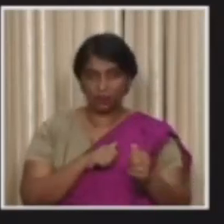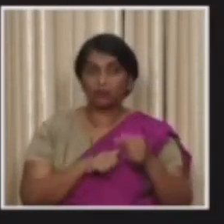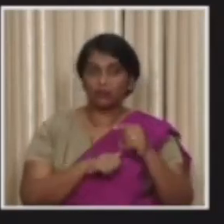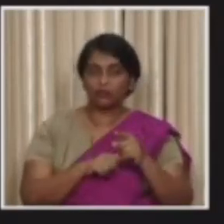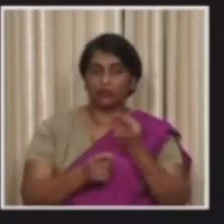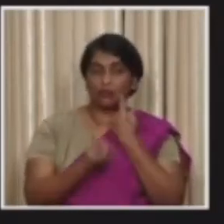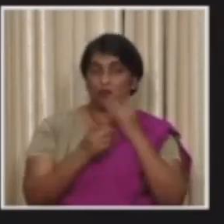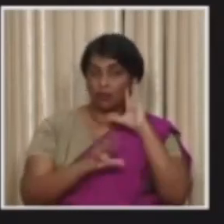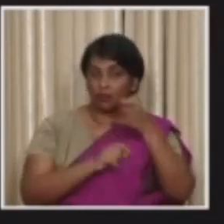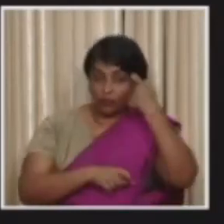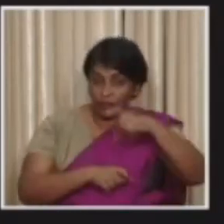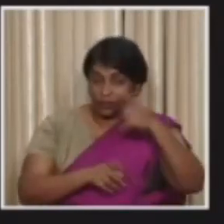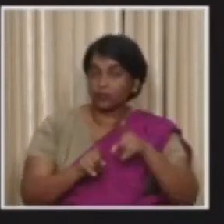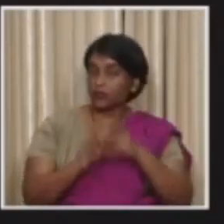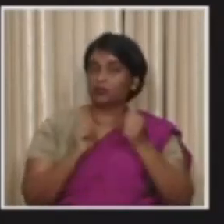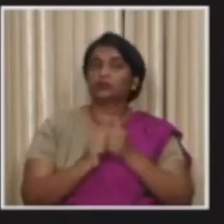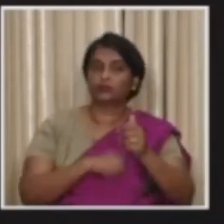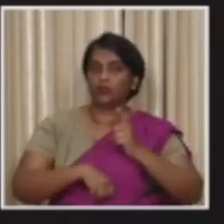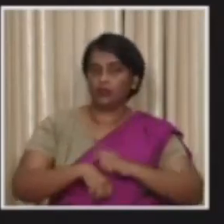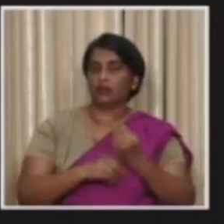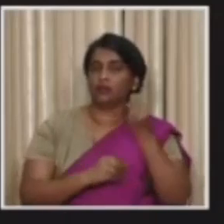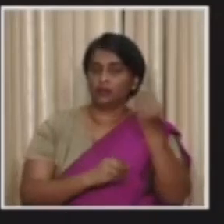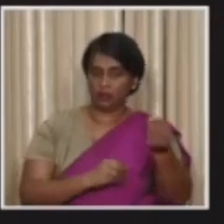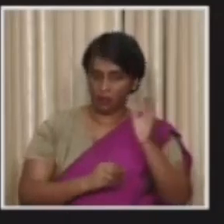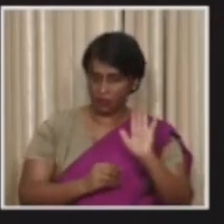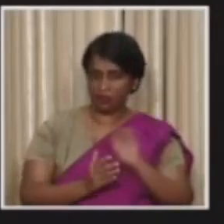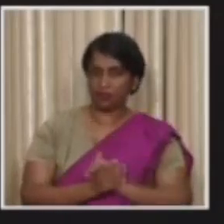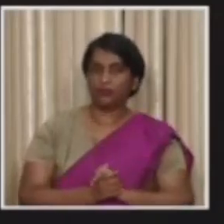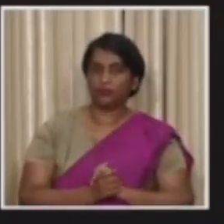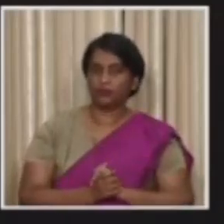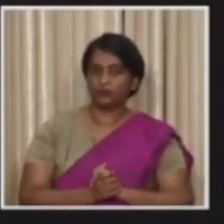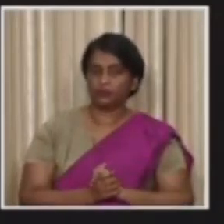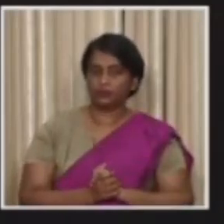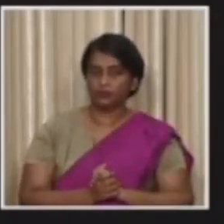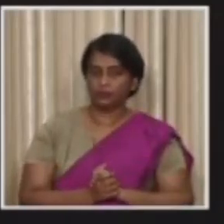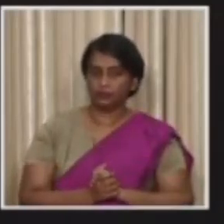merit mata padanam vela katayutu kirima sadaha avithya avasthawa laba dennata ona.